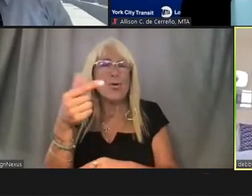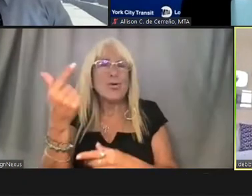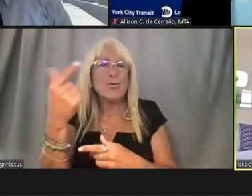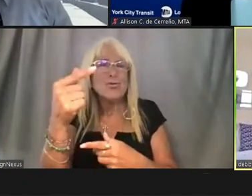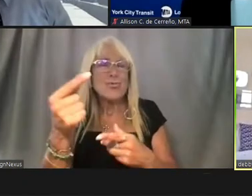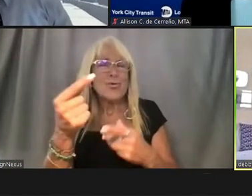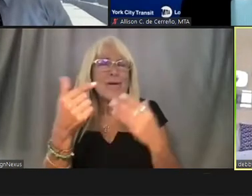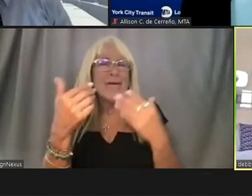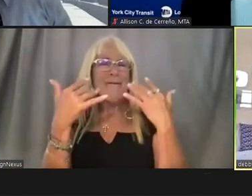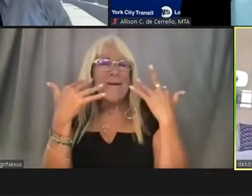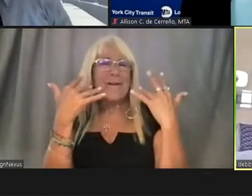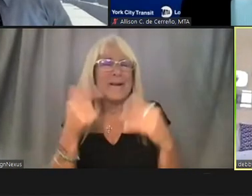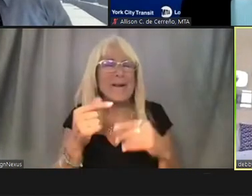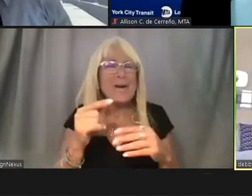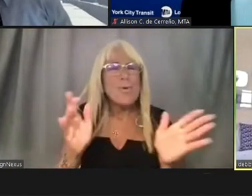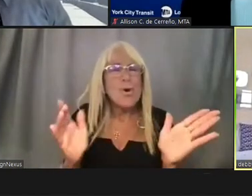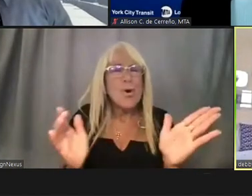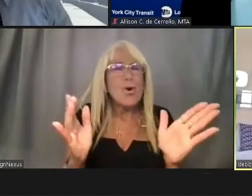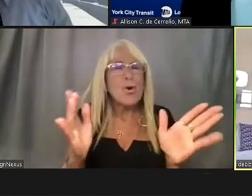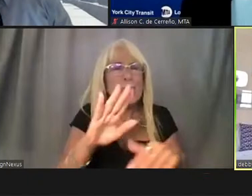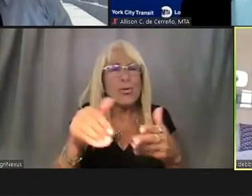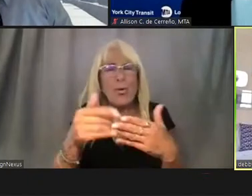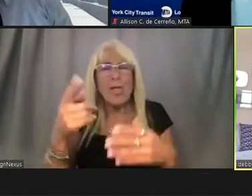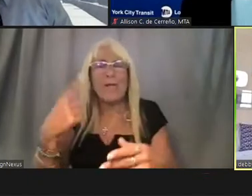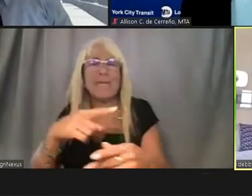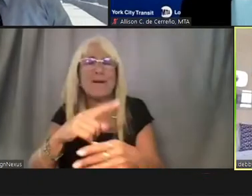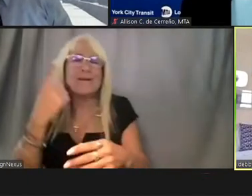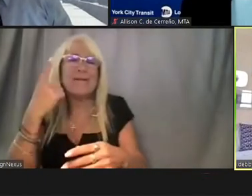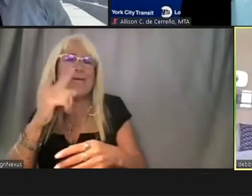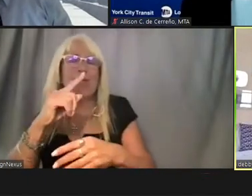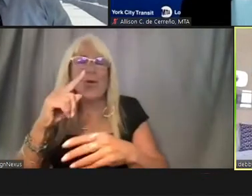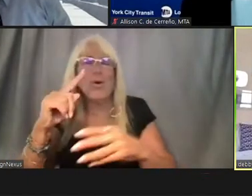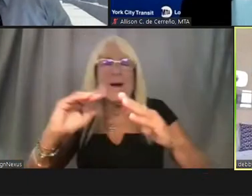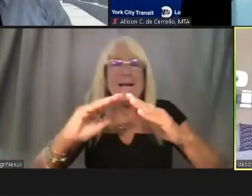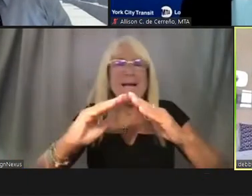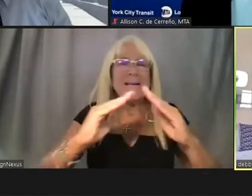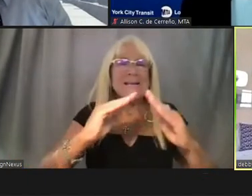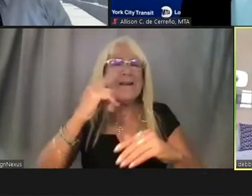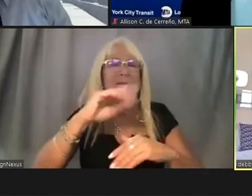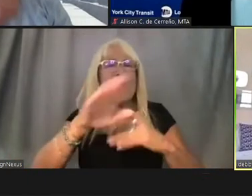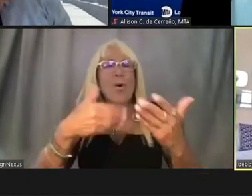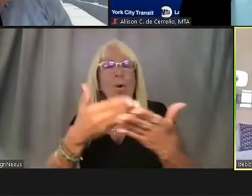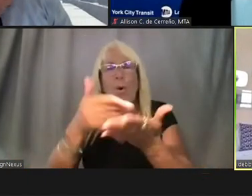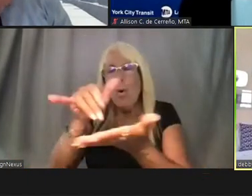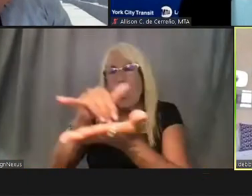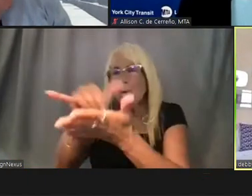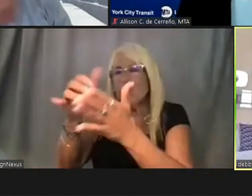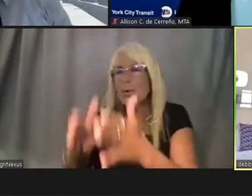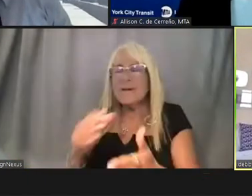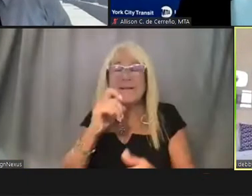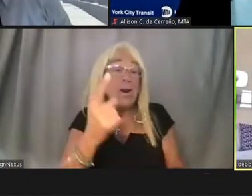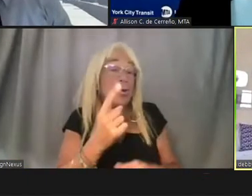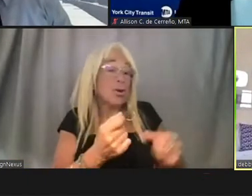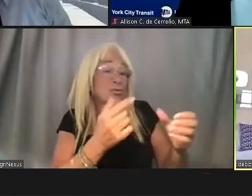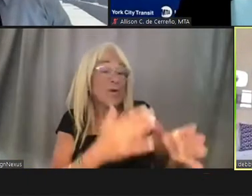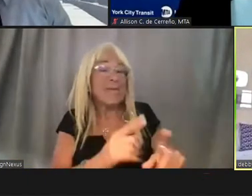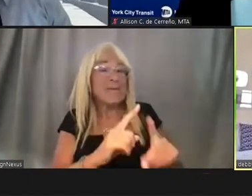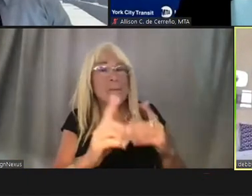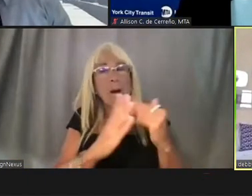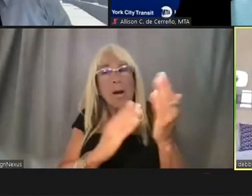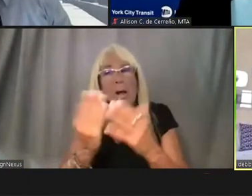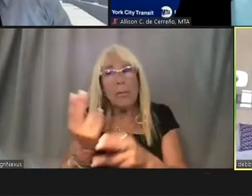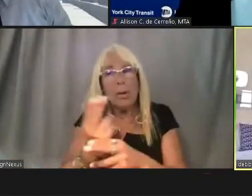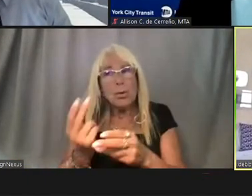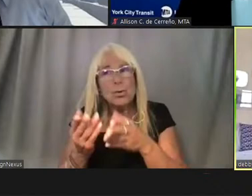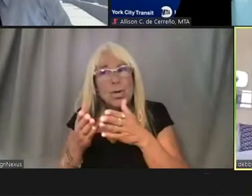us to create a forward-looking city where all New Yorkers not just drivers are comfortable using the streets